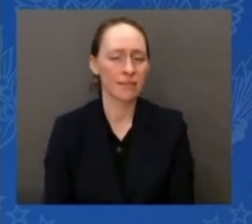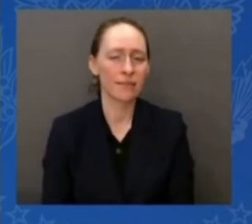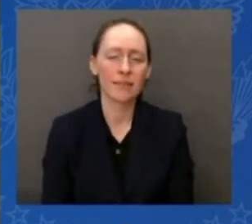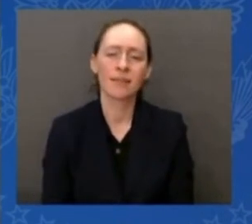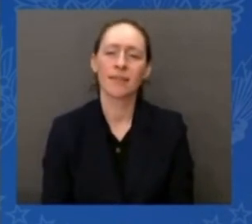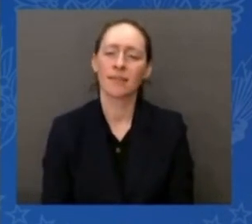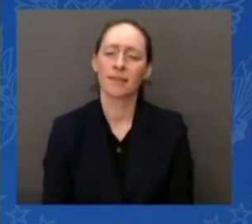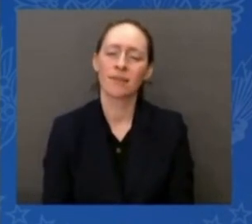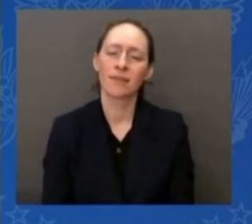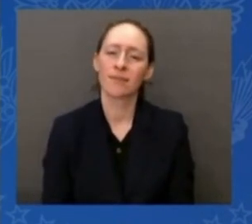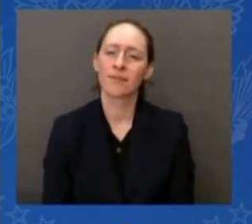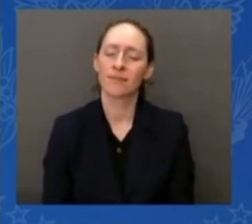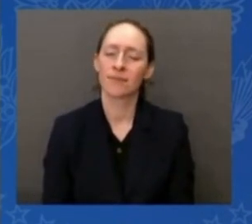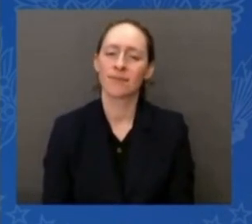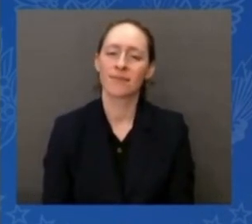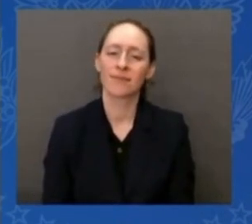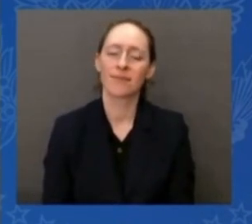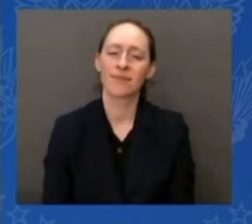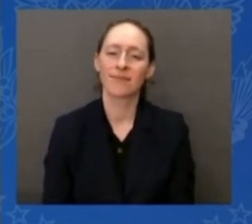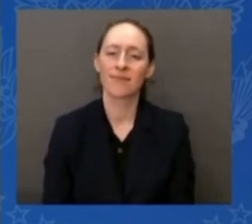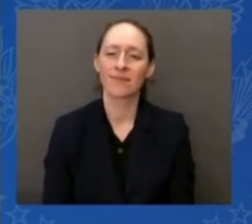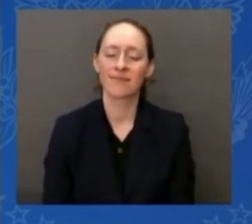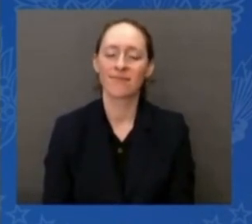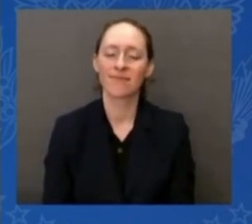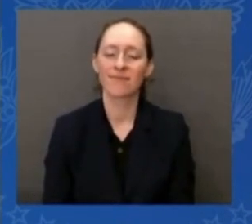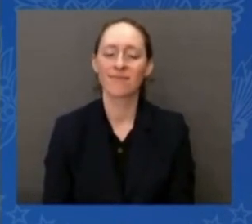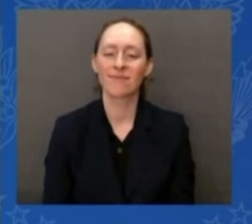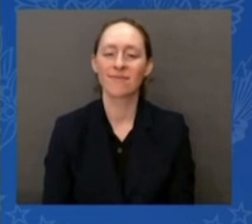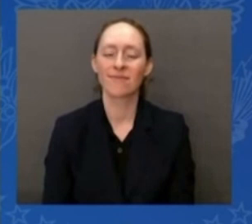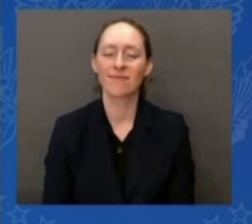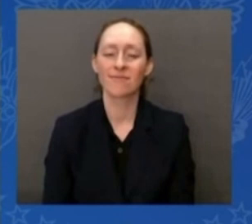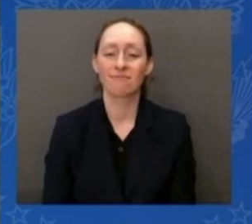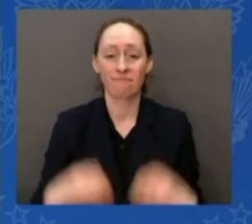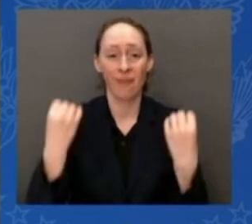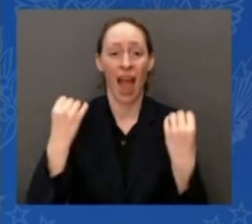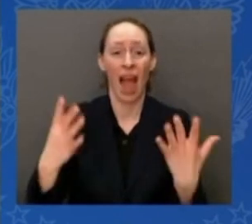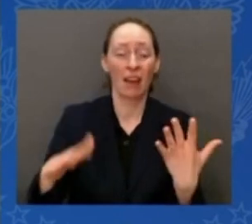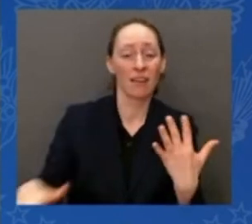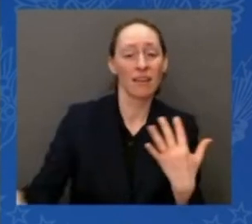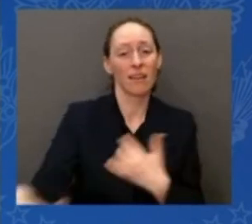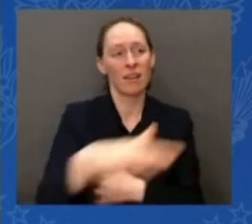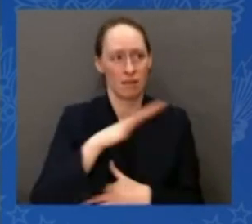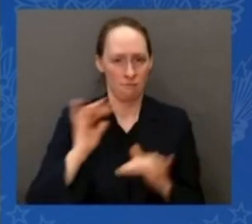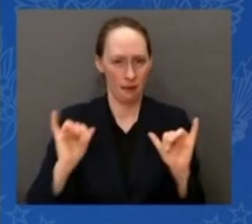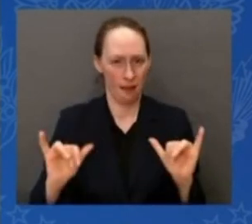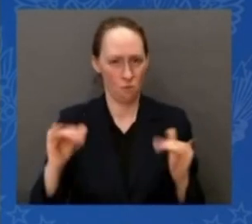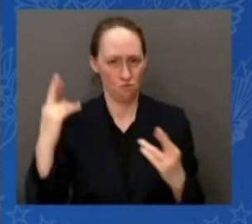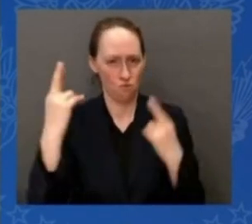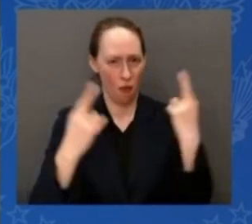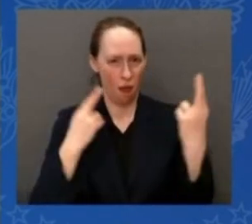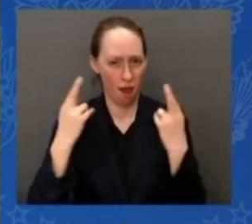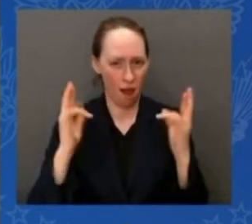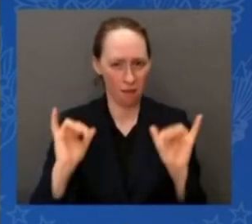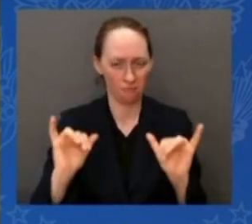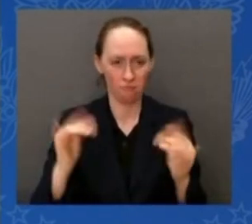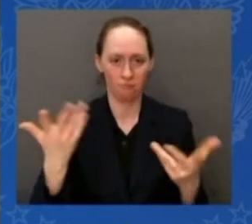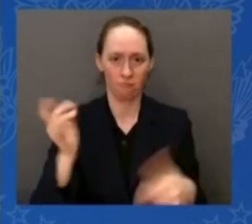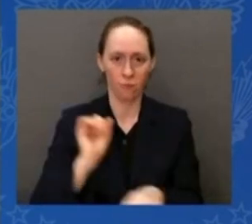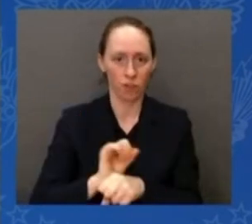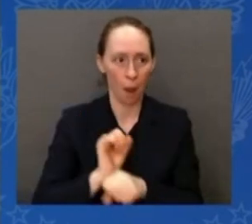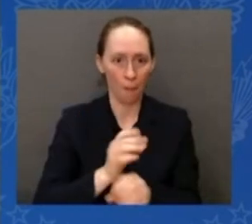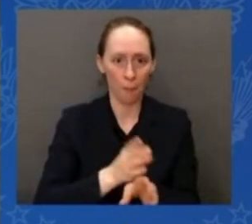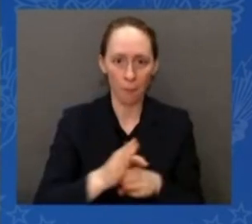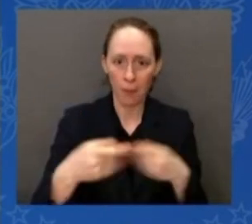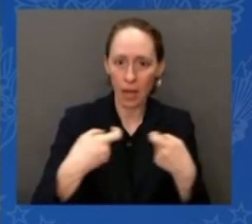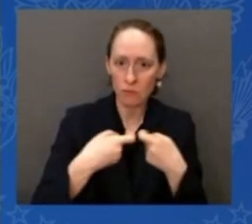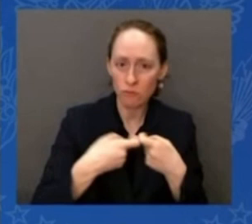Most Americans out there think you want to be an electrician or you want to be a laborer, you want to be a carpenter, you show up and you get a job. Well, you